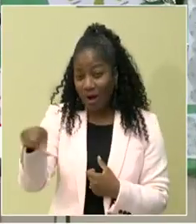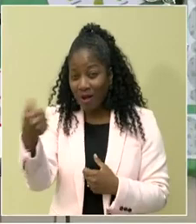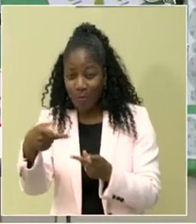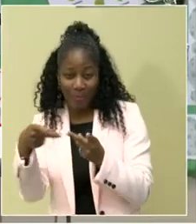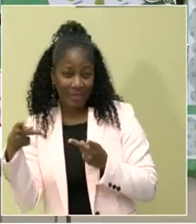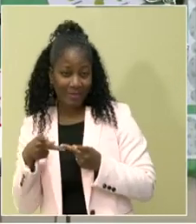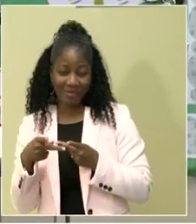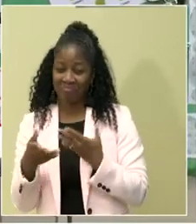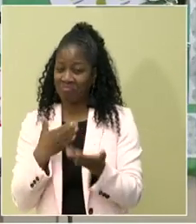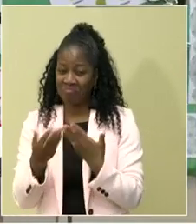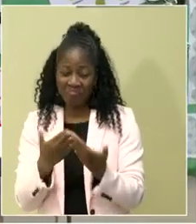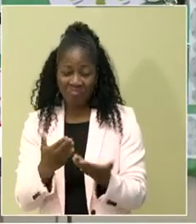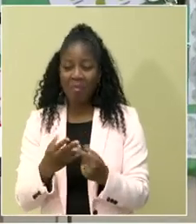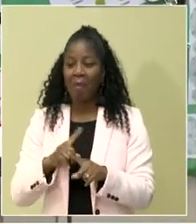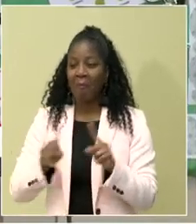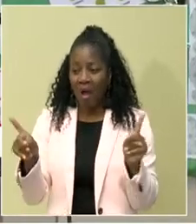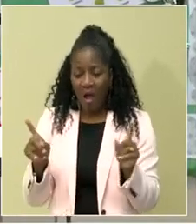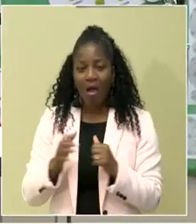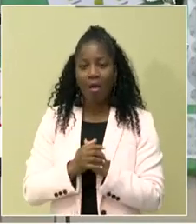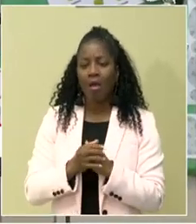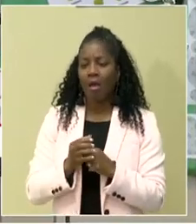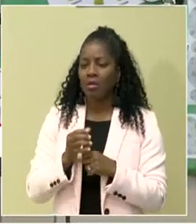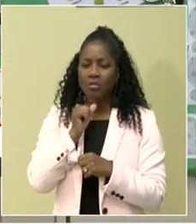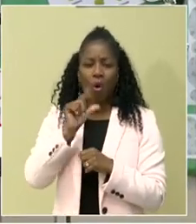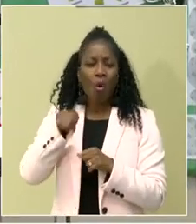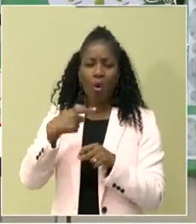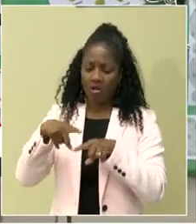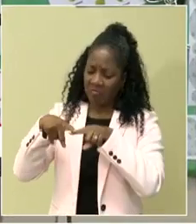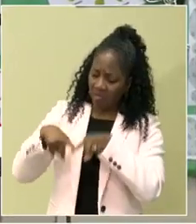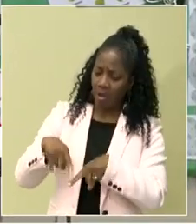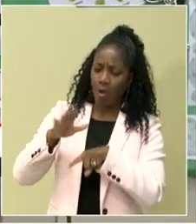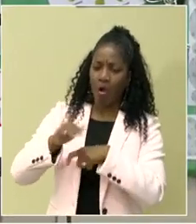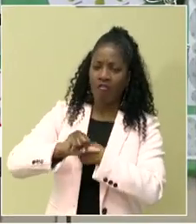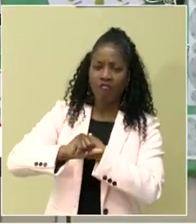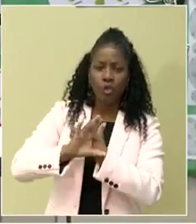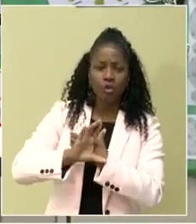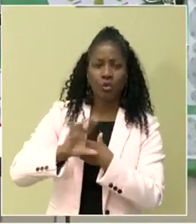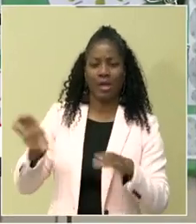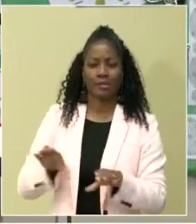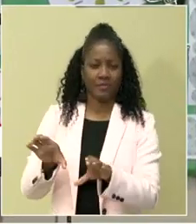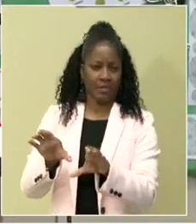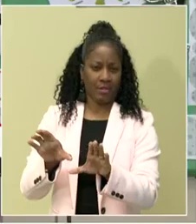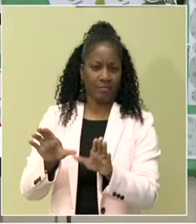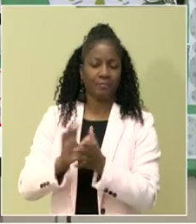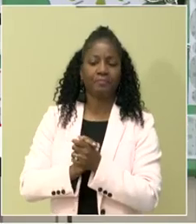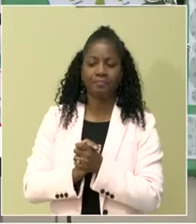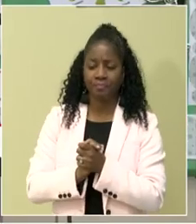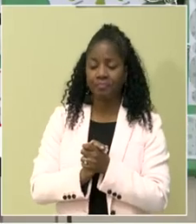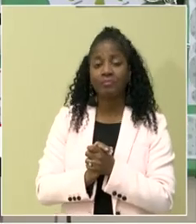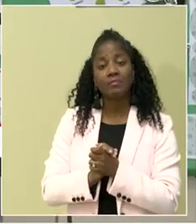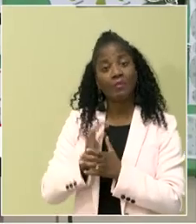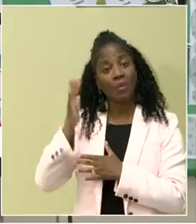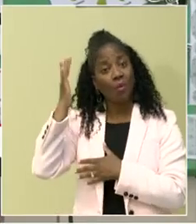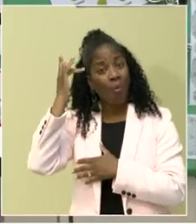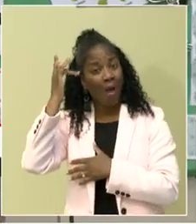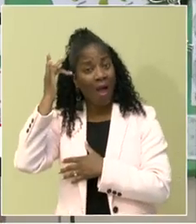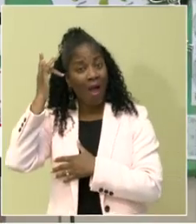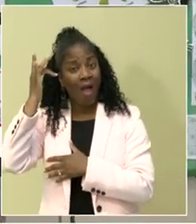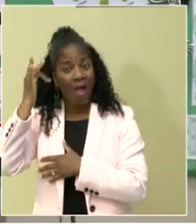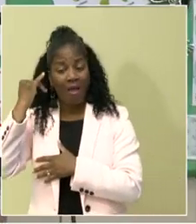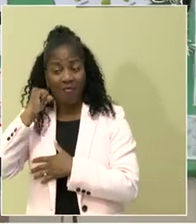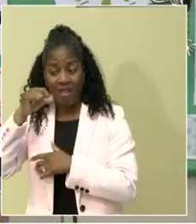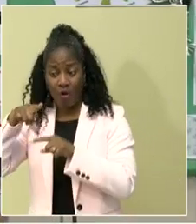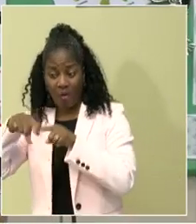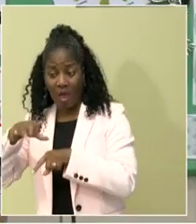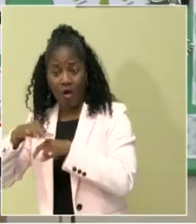else, rather than just rely on all the virtual activities, because it is going to make our